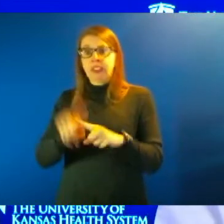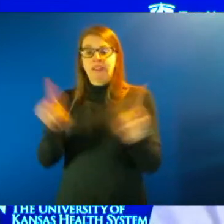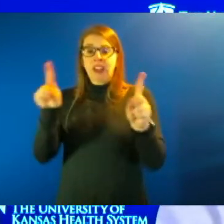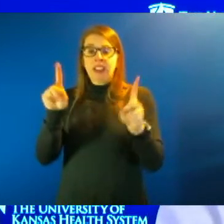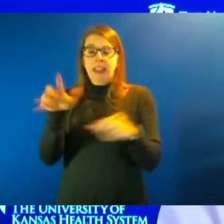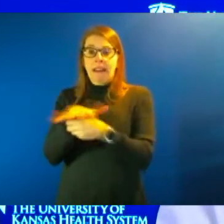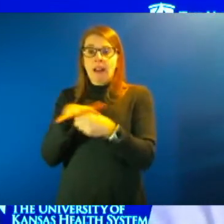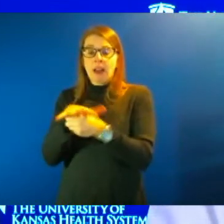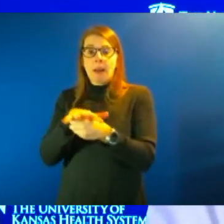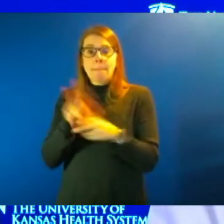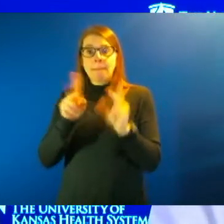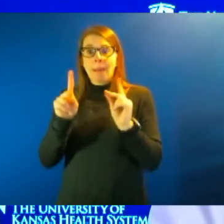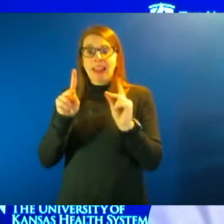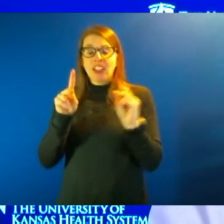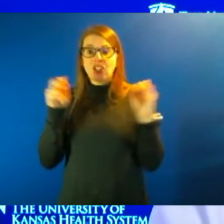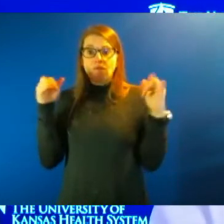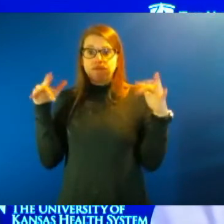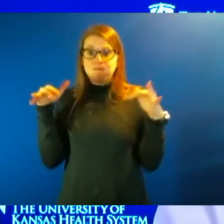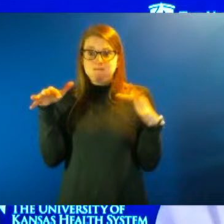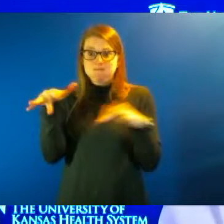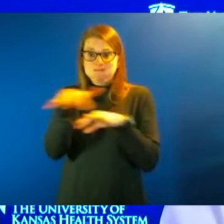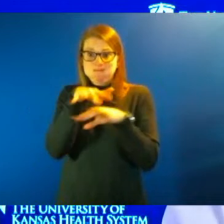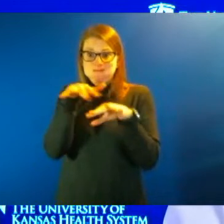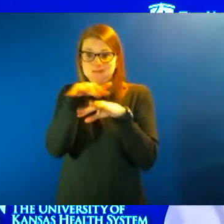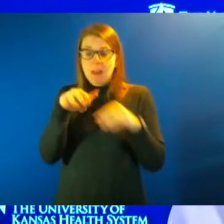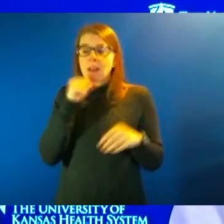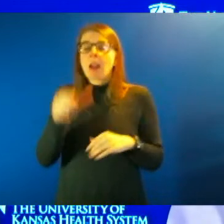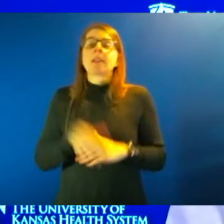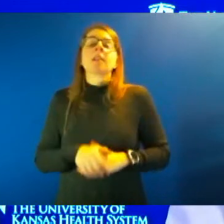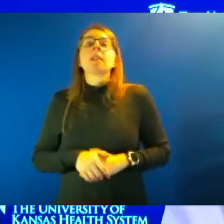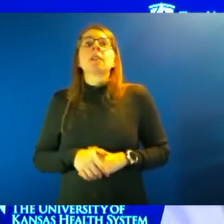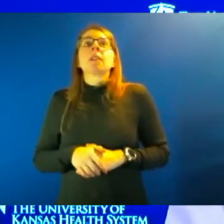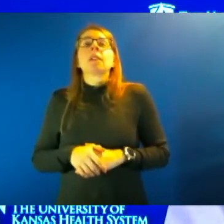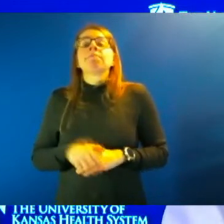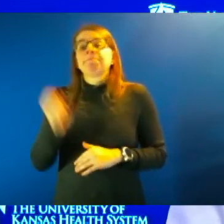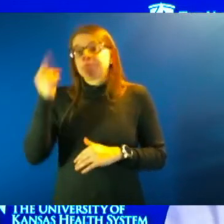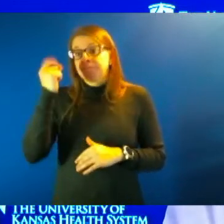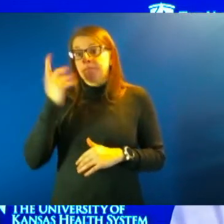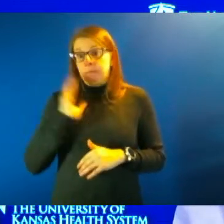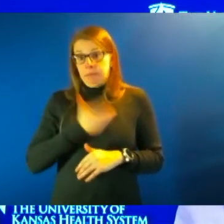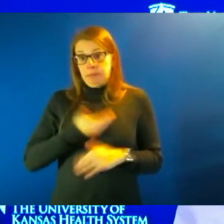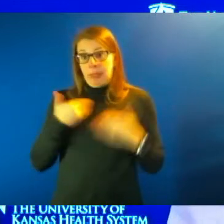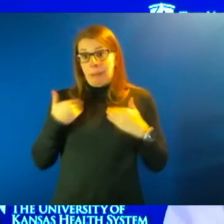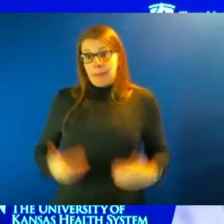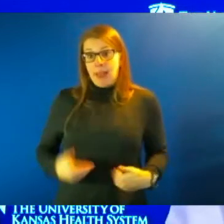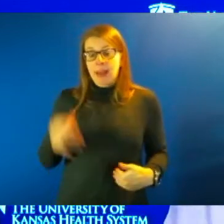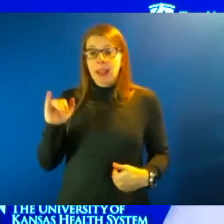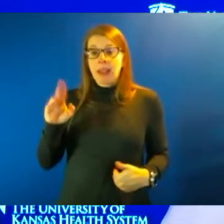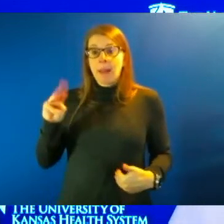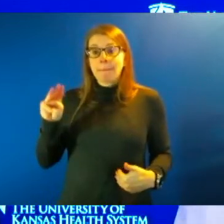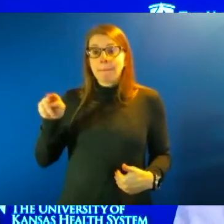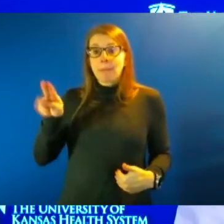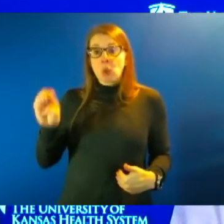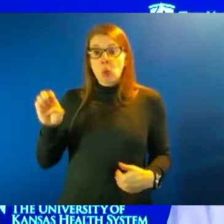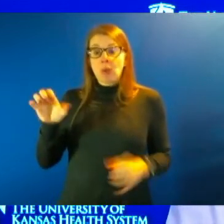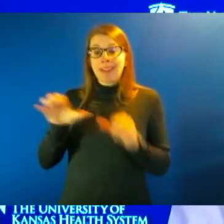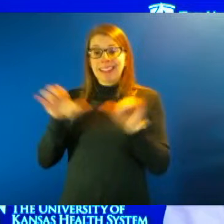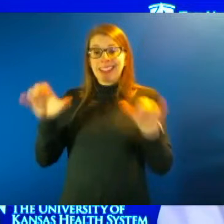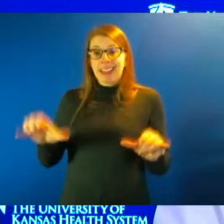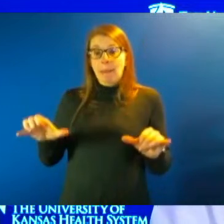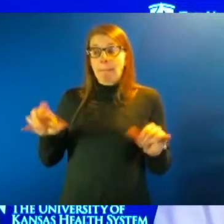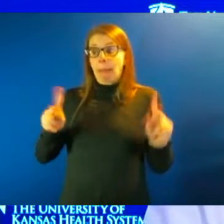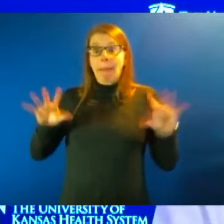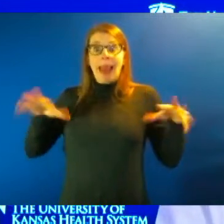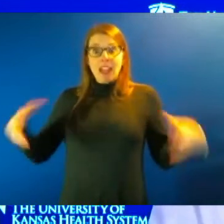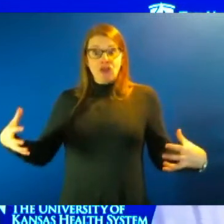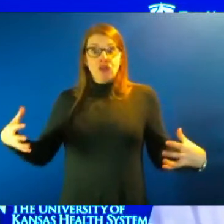these pandemics end? Certainly we understand that our body and our immune systems as a population, as a